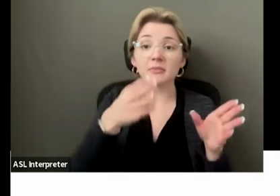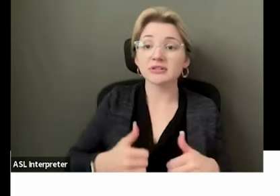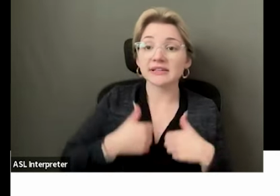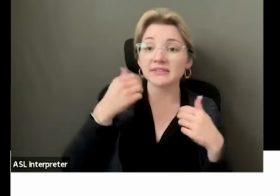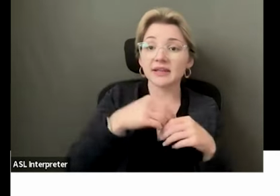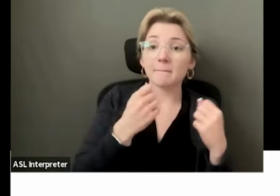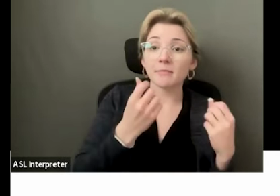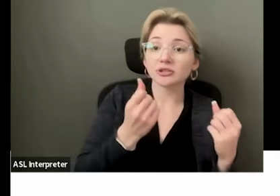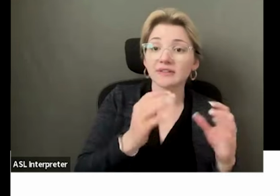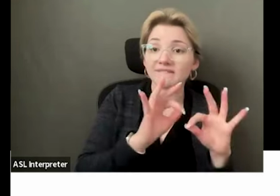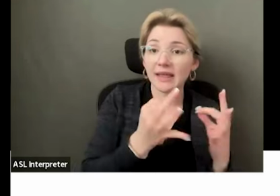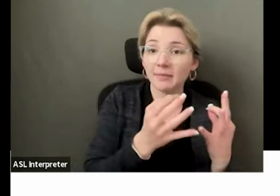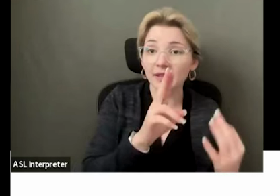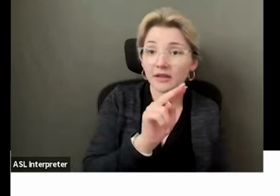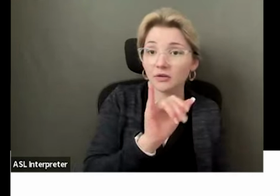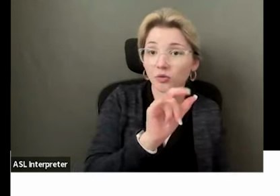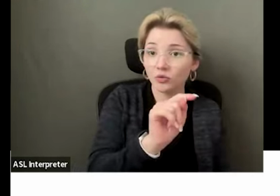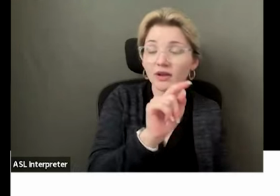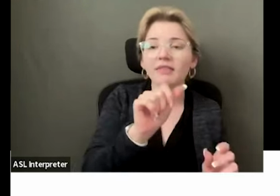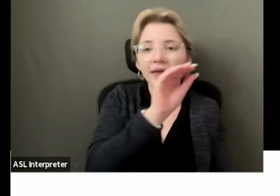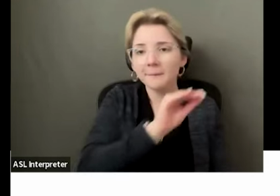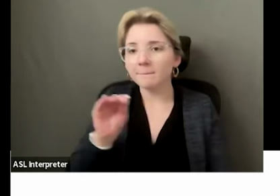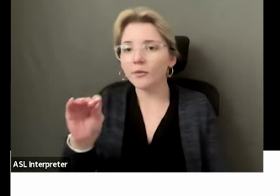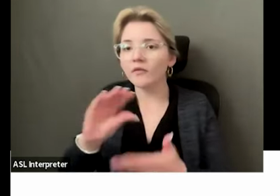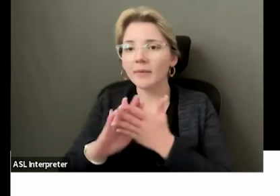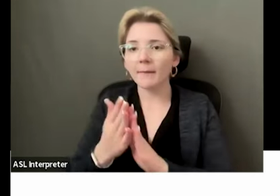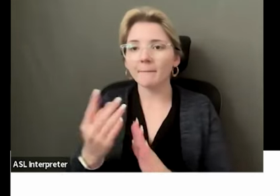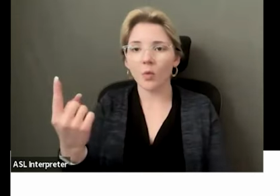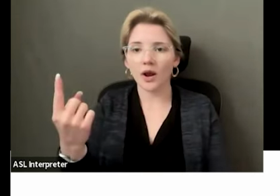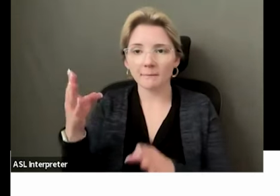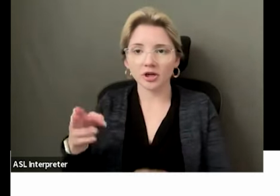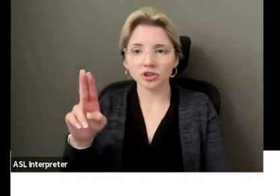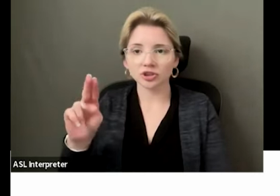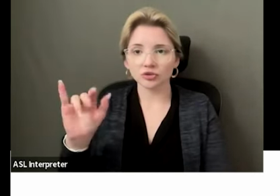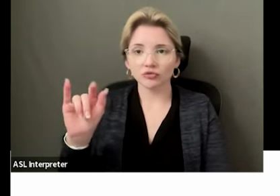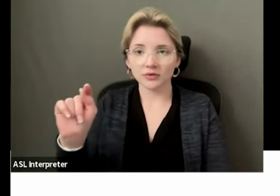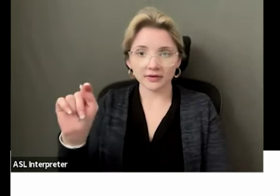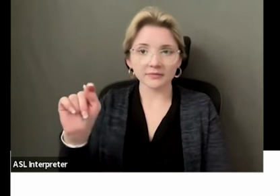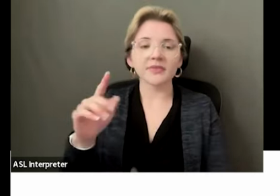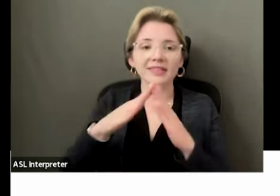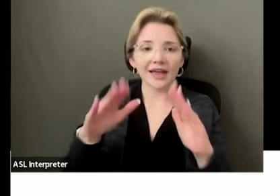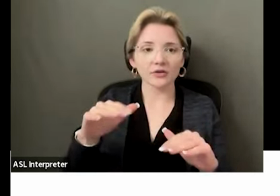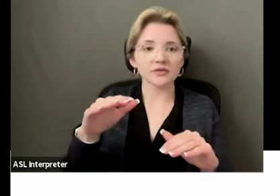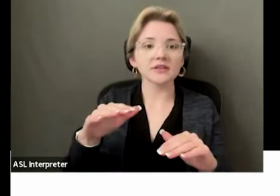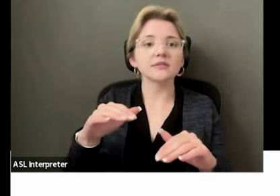to a fair market private unit, and it is the housing provider that can help navigate this